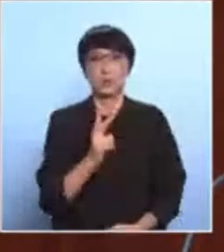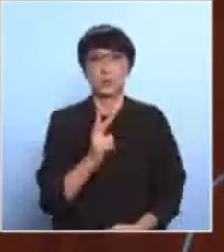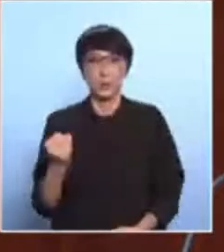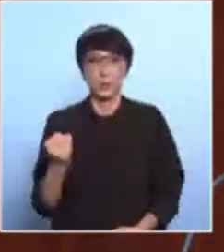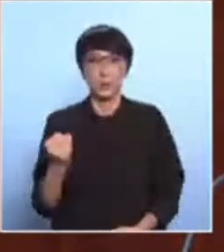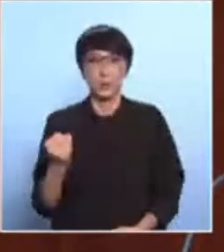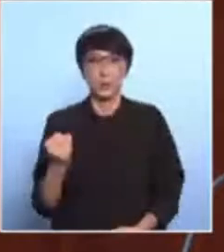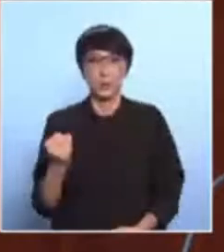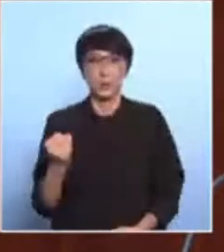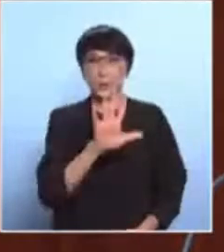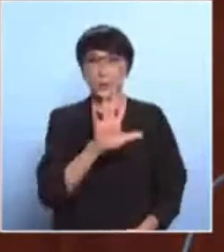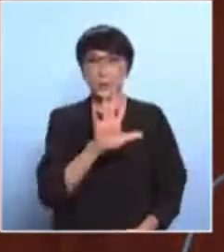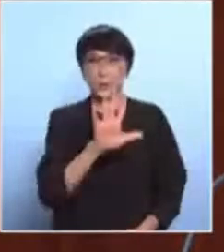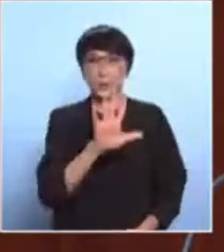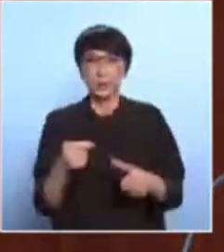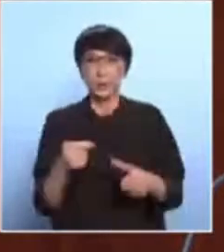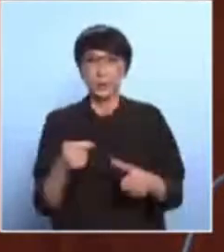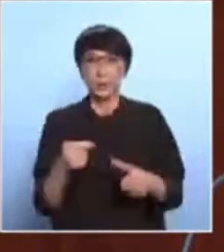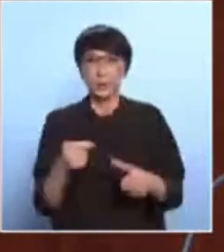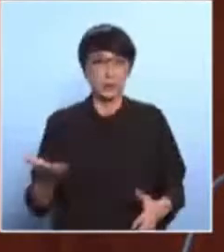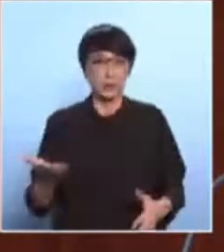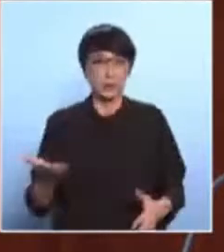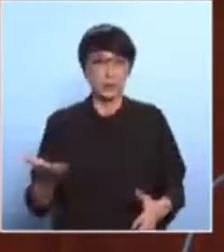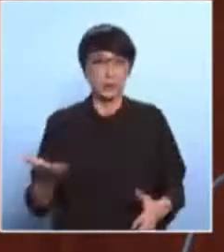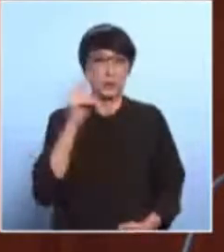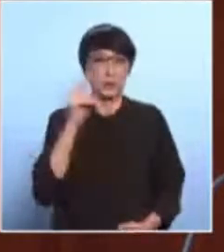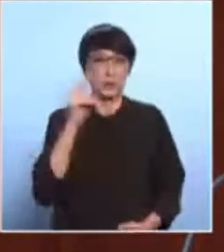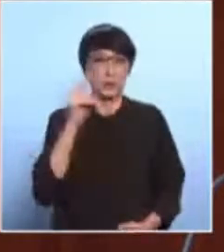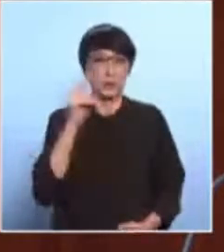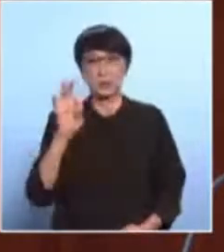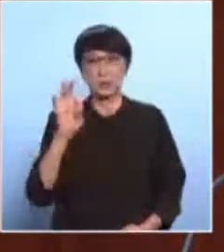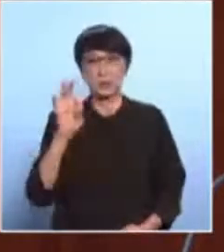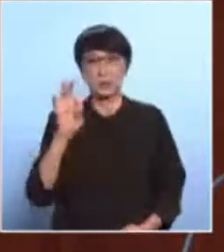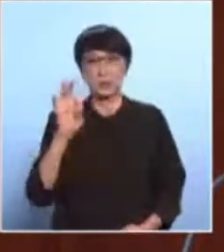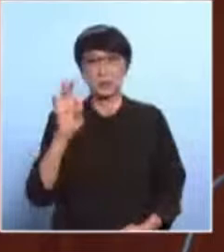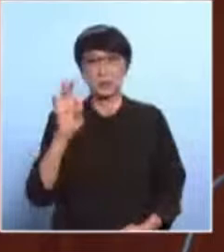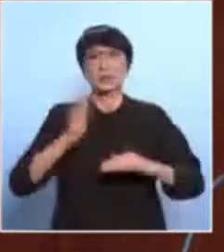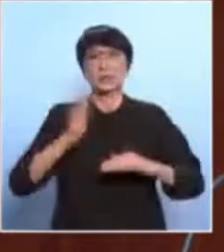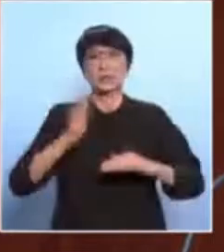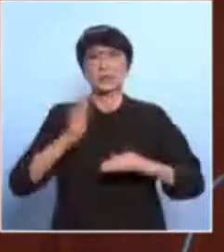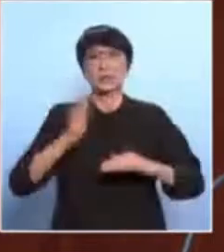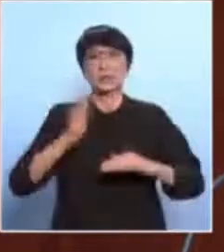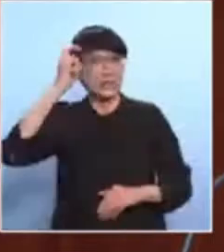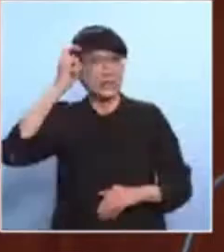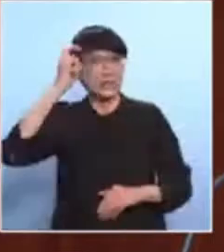another 255 hectares is being assessed, as announced last year.